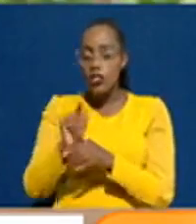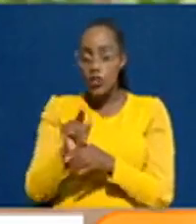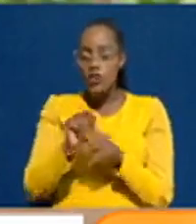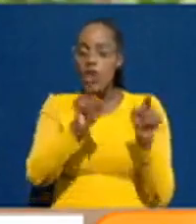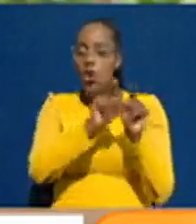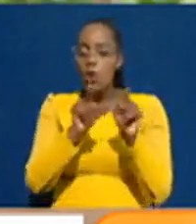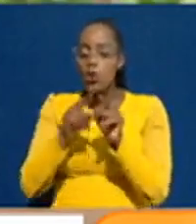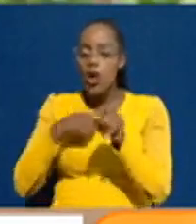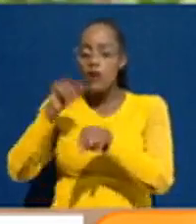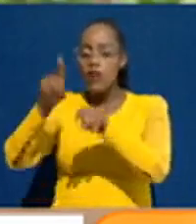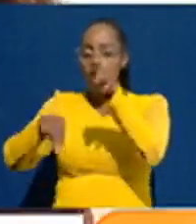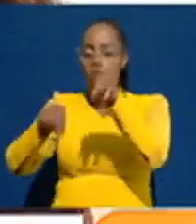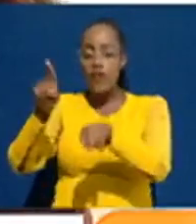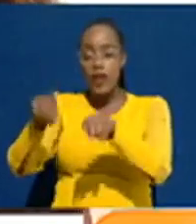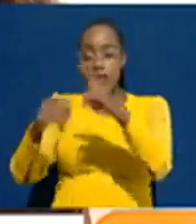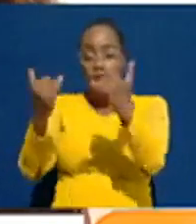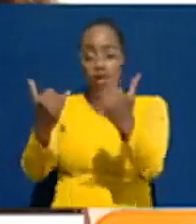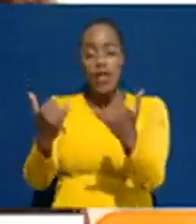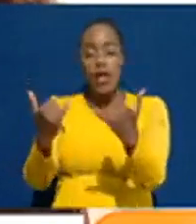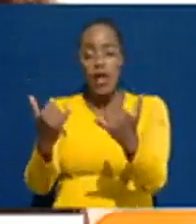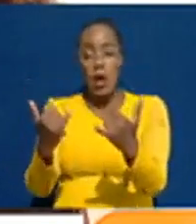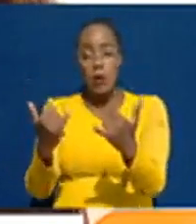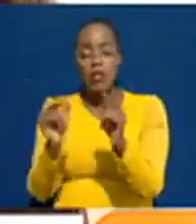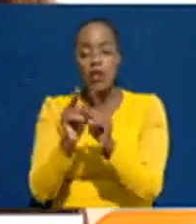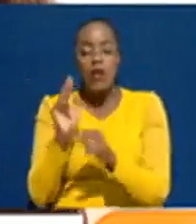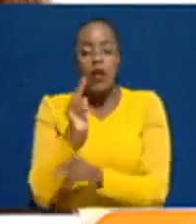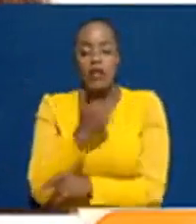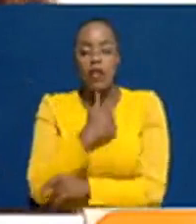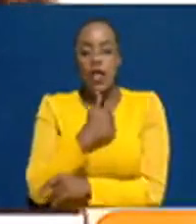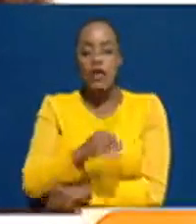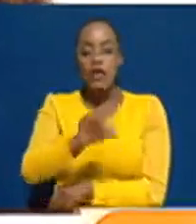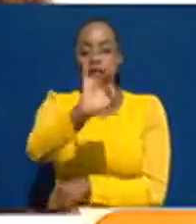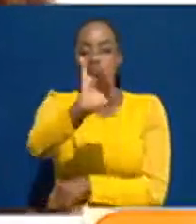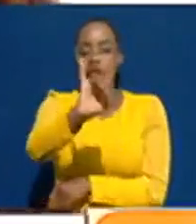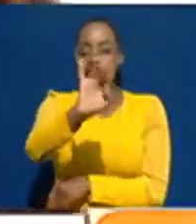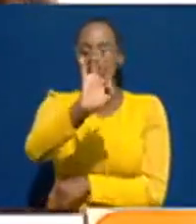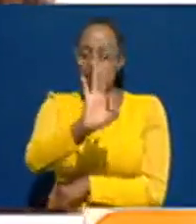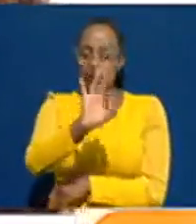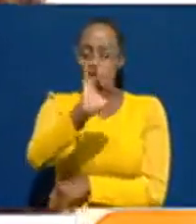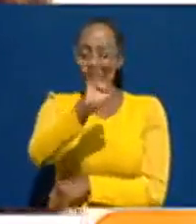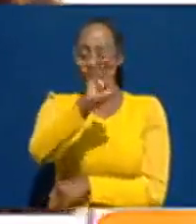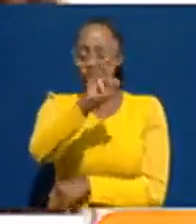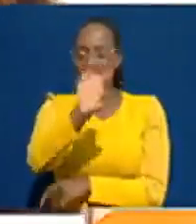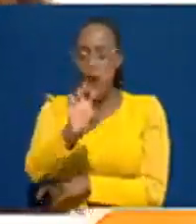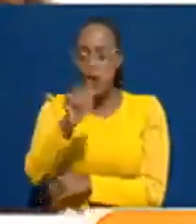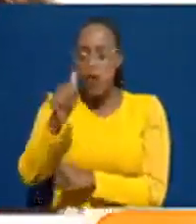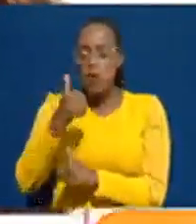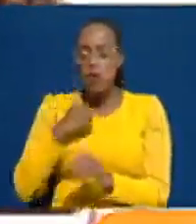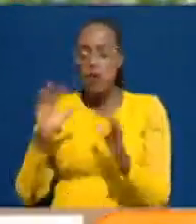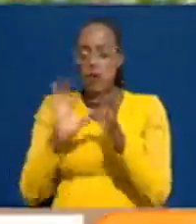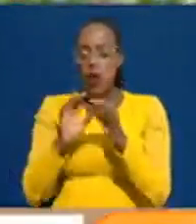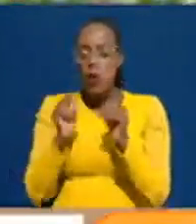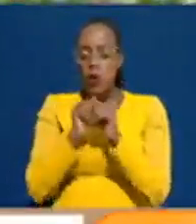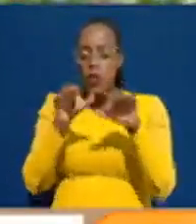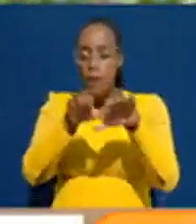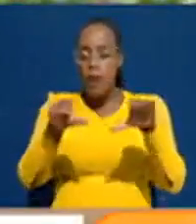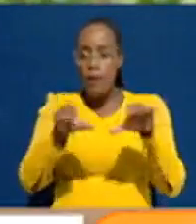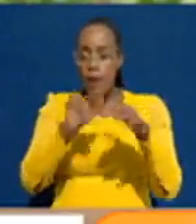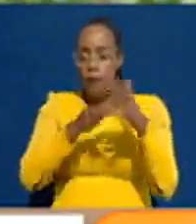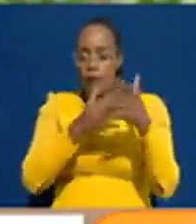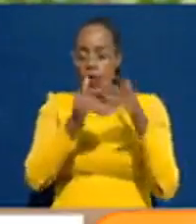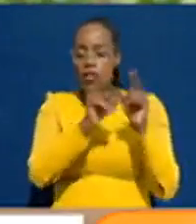We've also diversified, and we have the fiber optic, which is laid along our pipeline network. And we